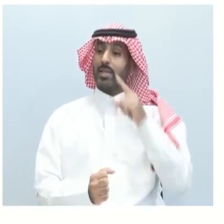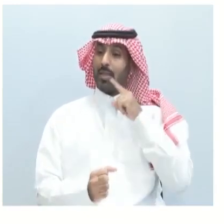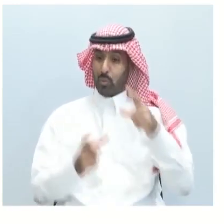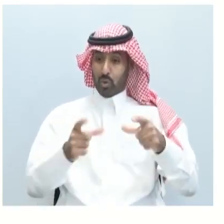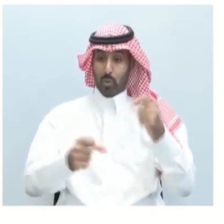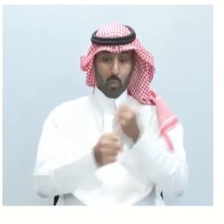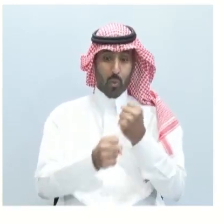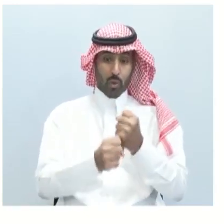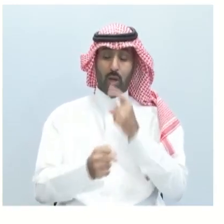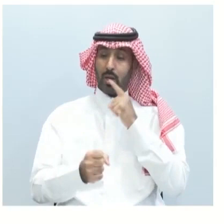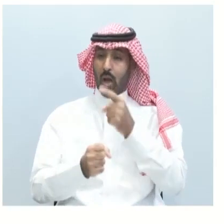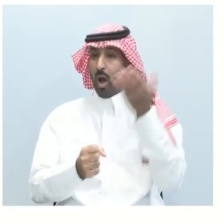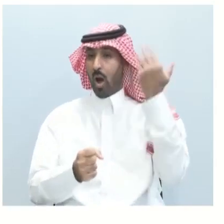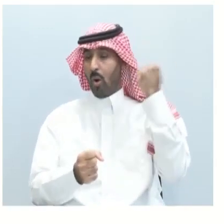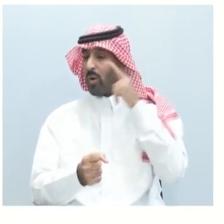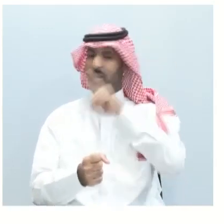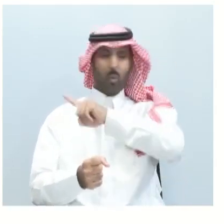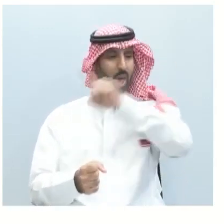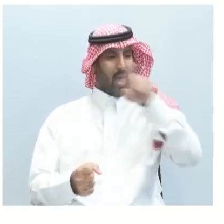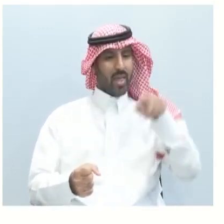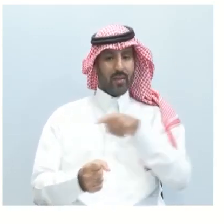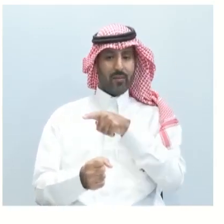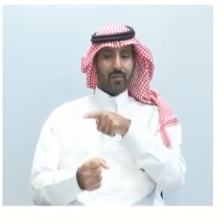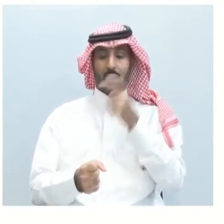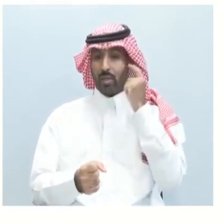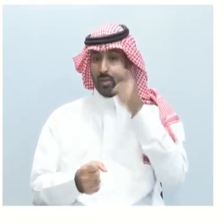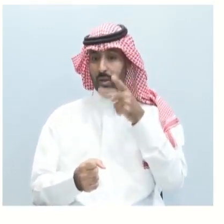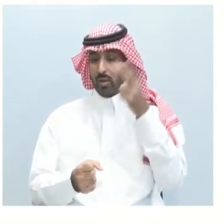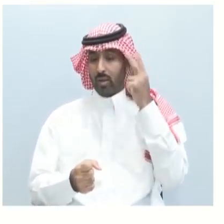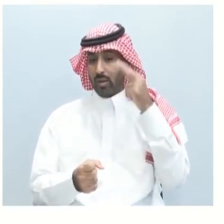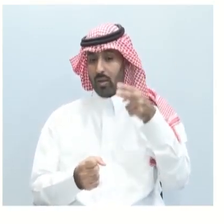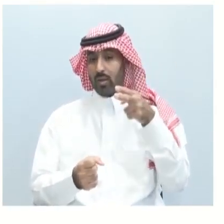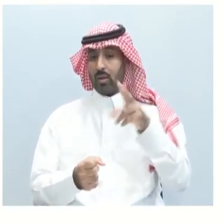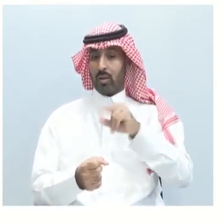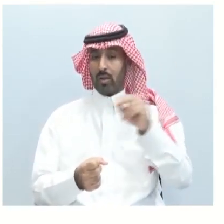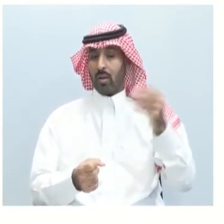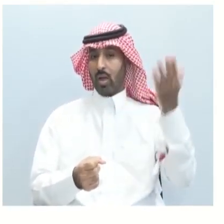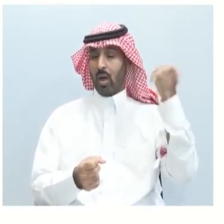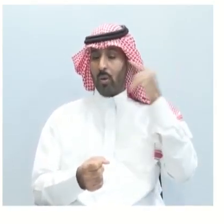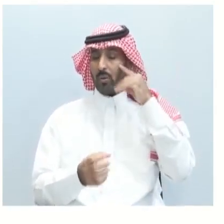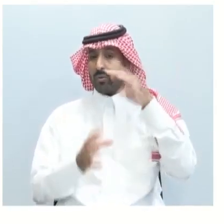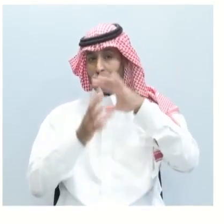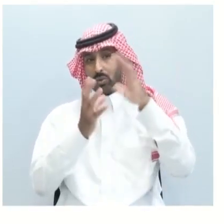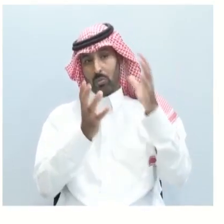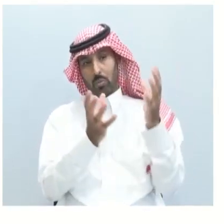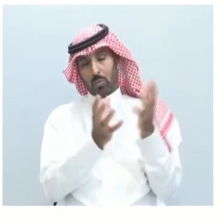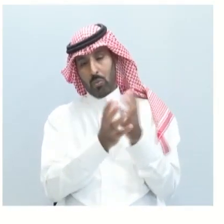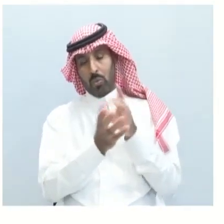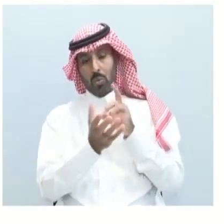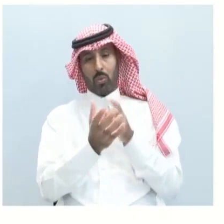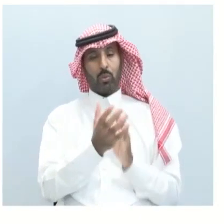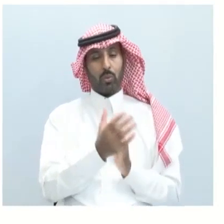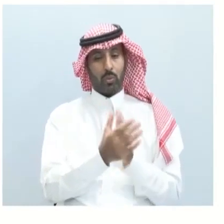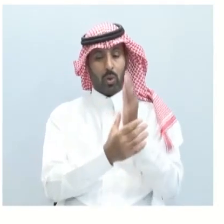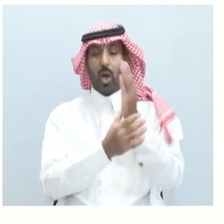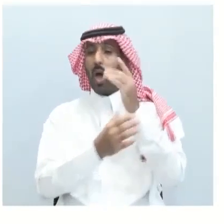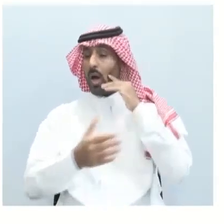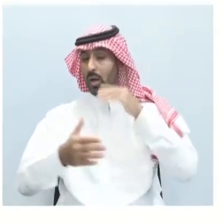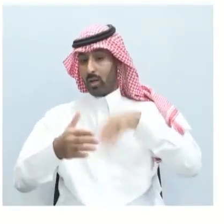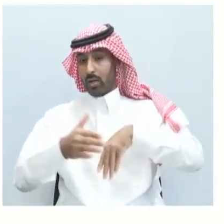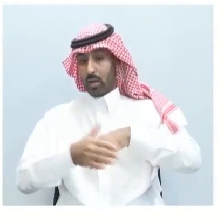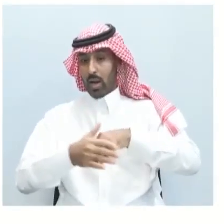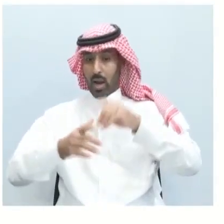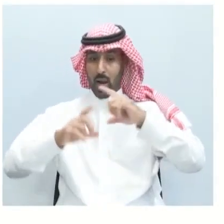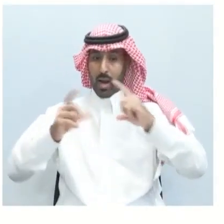Now teamwork, as we mentioned, is everywhere. If you remember that we took these examples for space, we have here sports, we